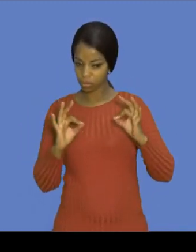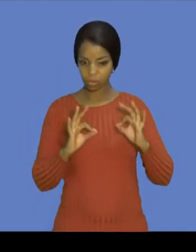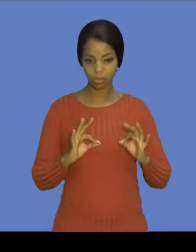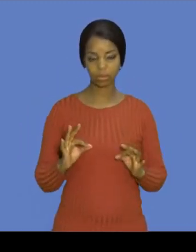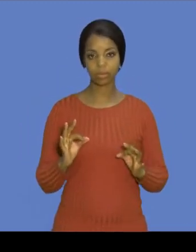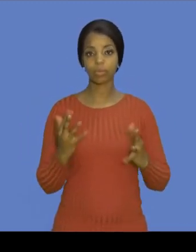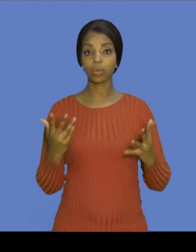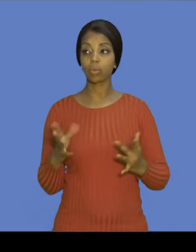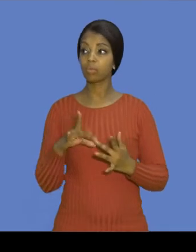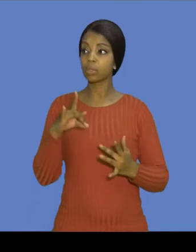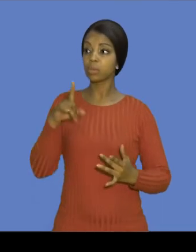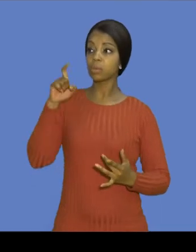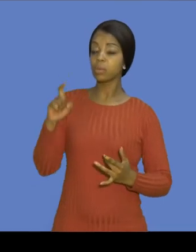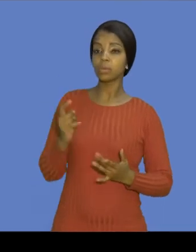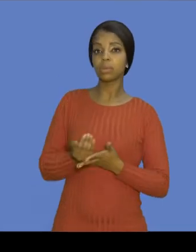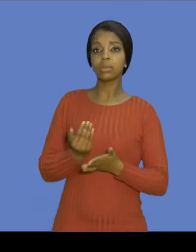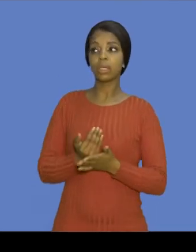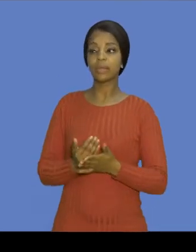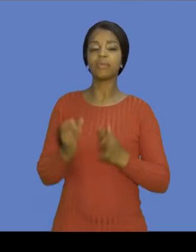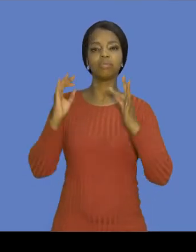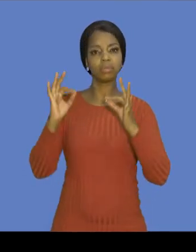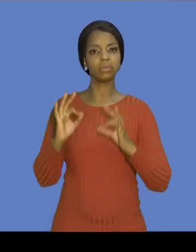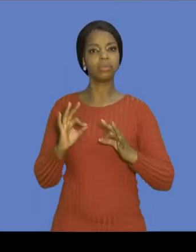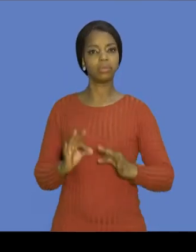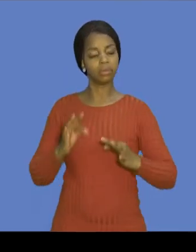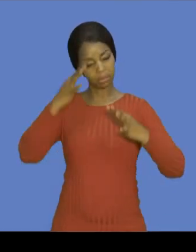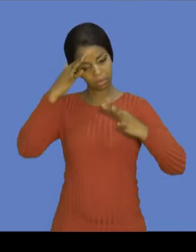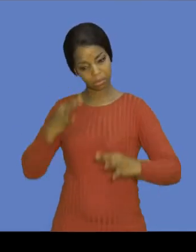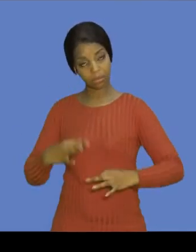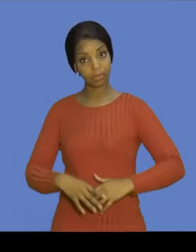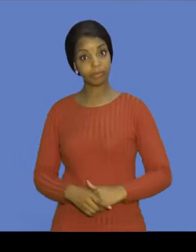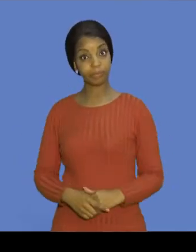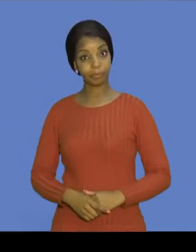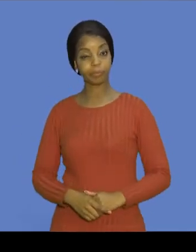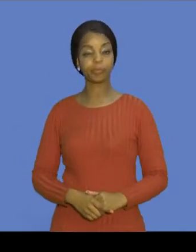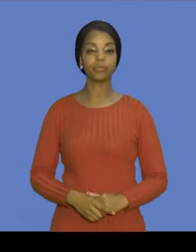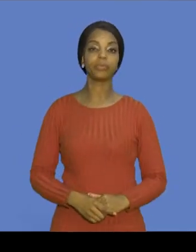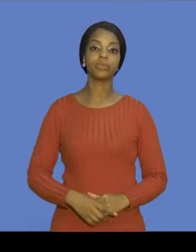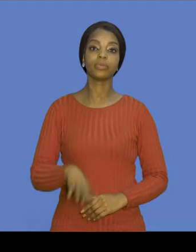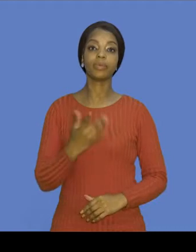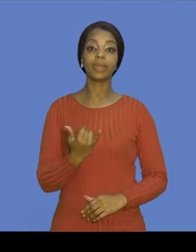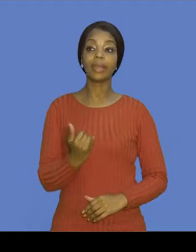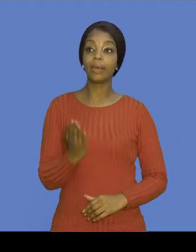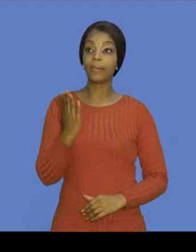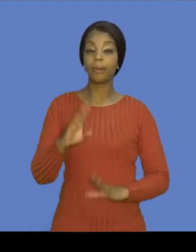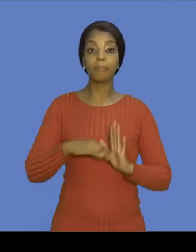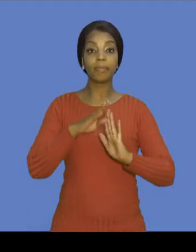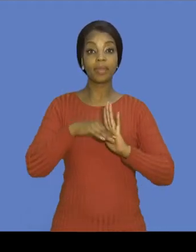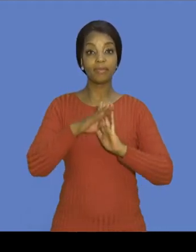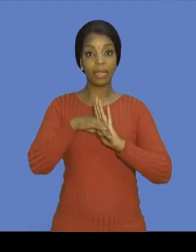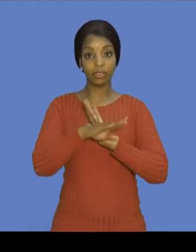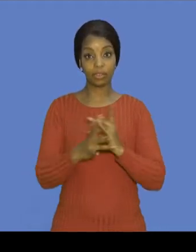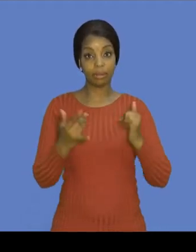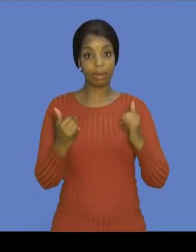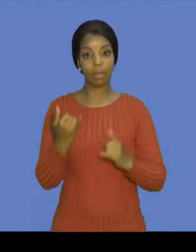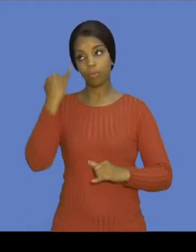when it comes to maybe saving and all of that. Now, with this inflation here, the concept now that we are talking